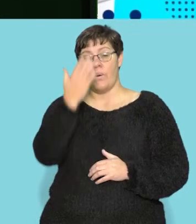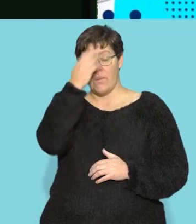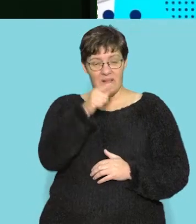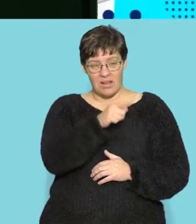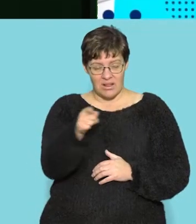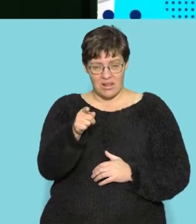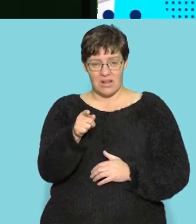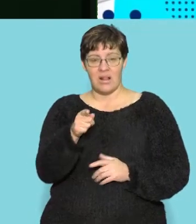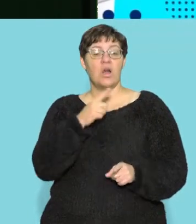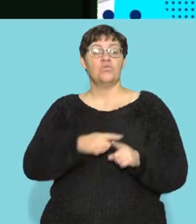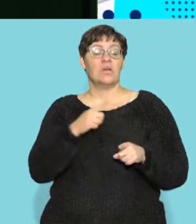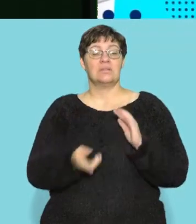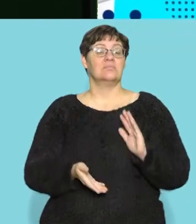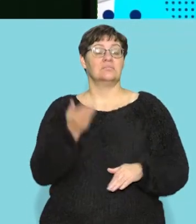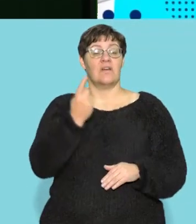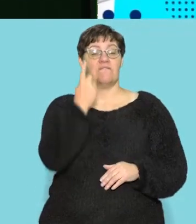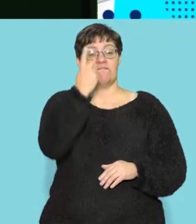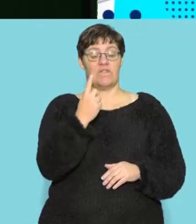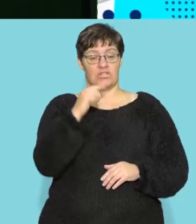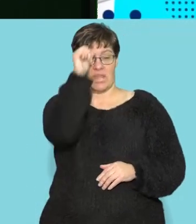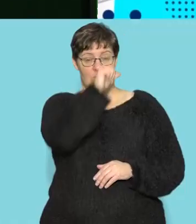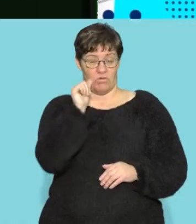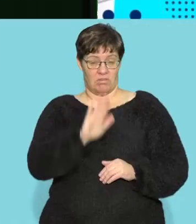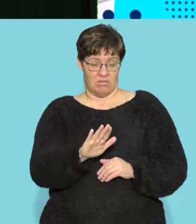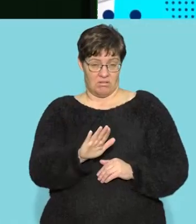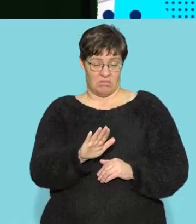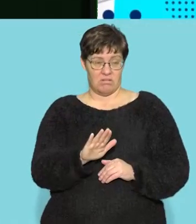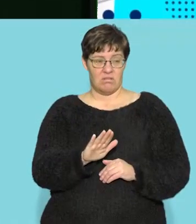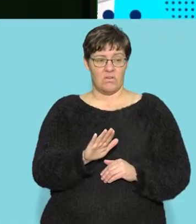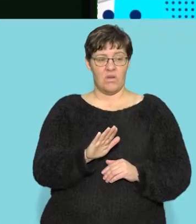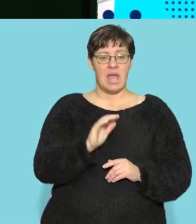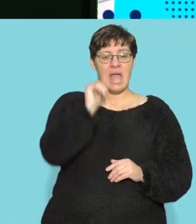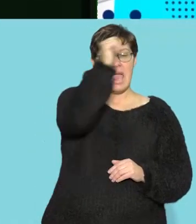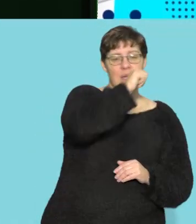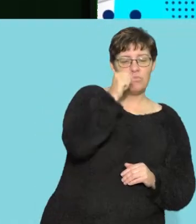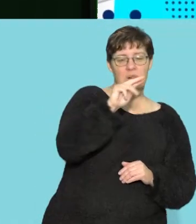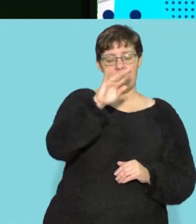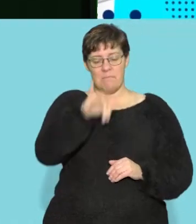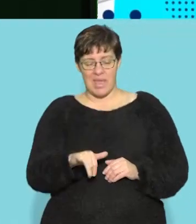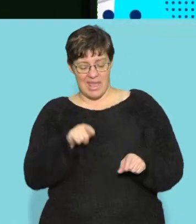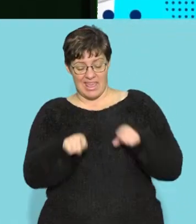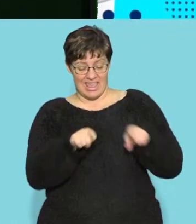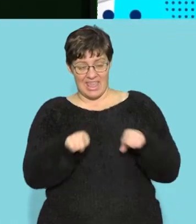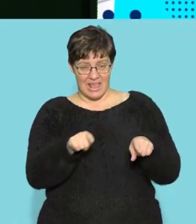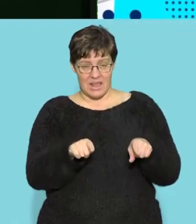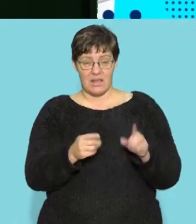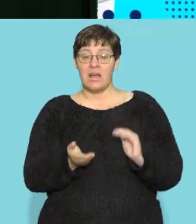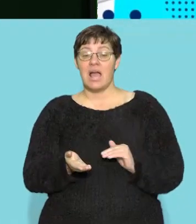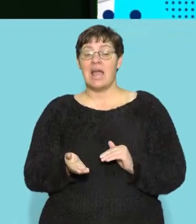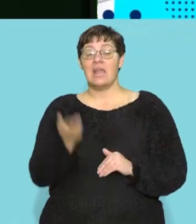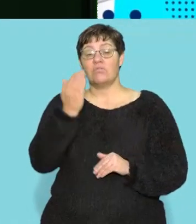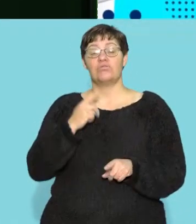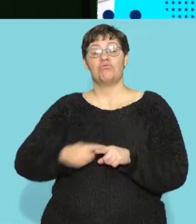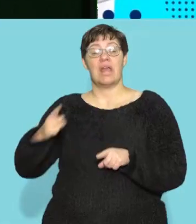know that the rent was increased from the 1st of April. So April and May, those 2 months, the